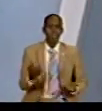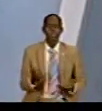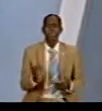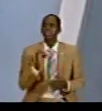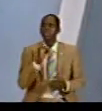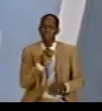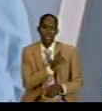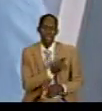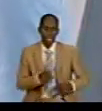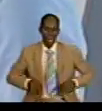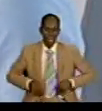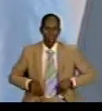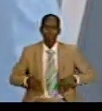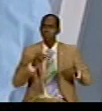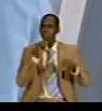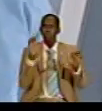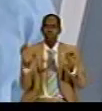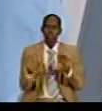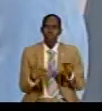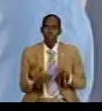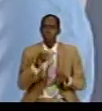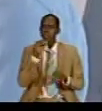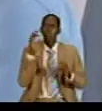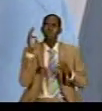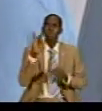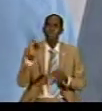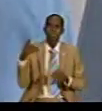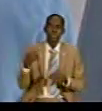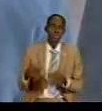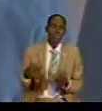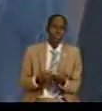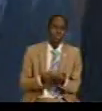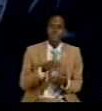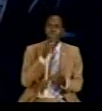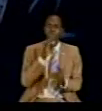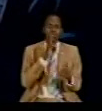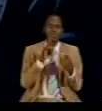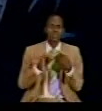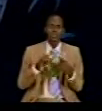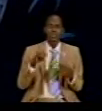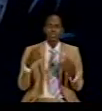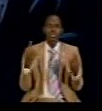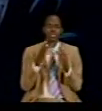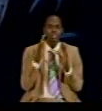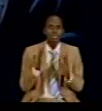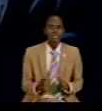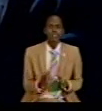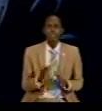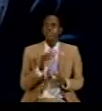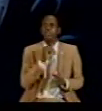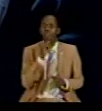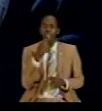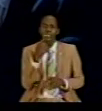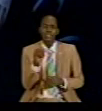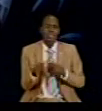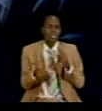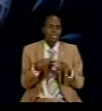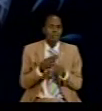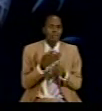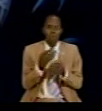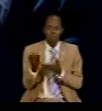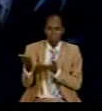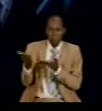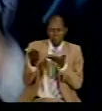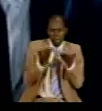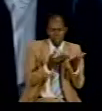idle and is not preaching the gospel, is not talking to the sinners, is not kind of bringing the word